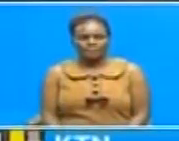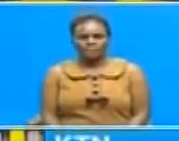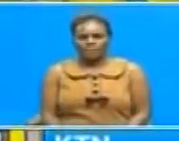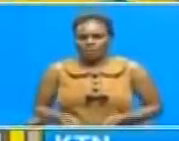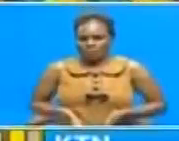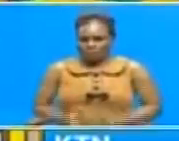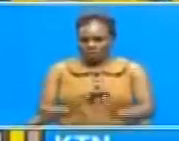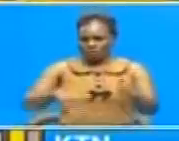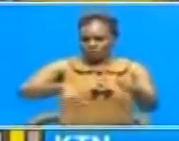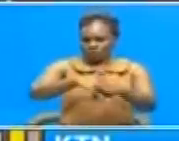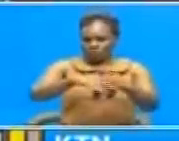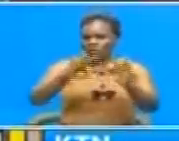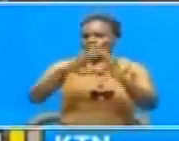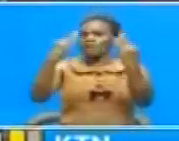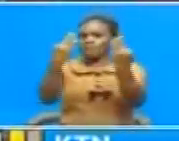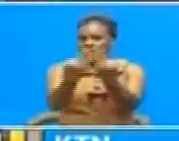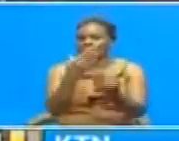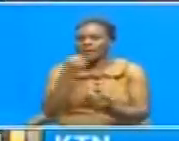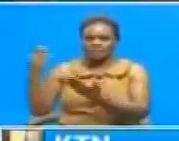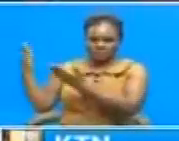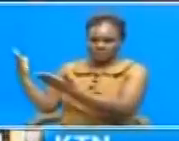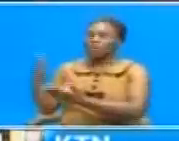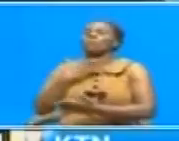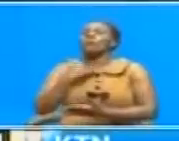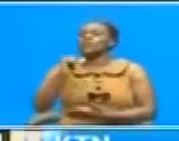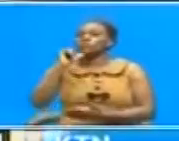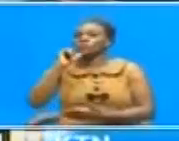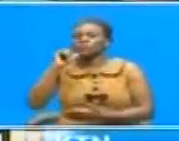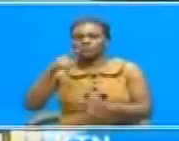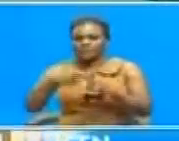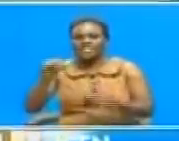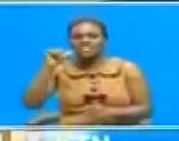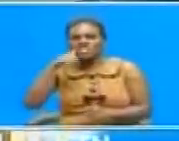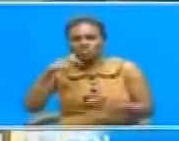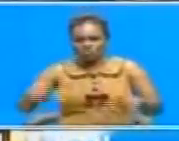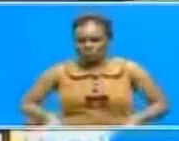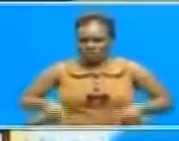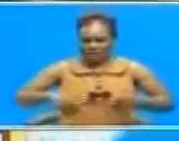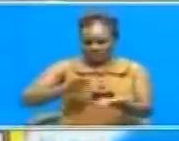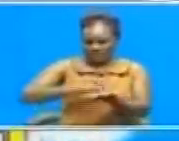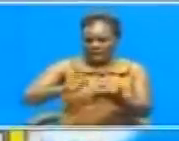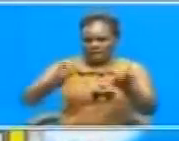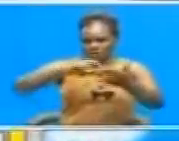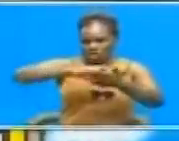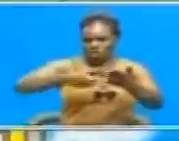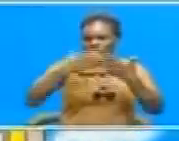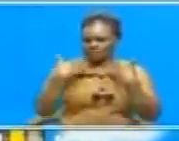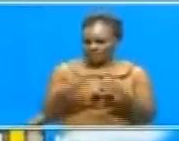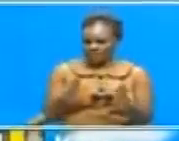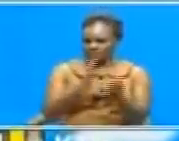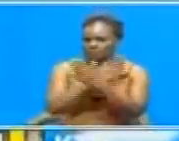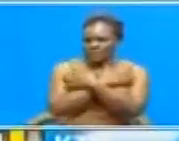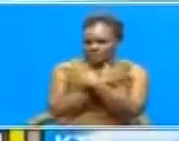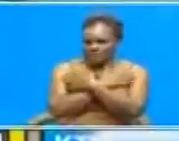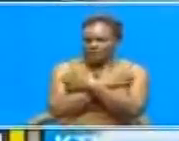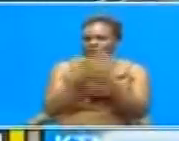Born in a footballing family, David Silisi is ready to start a new life in India, where he has signed a contract with an Indian pro kabaddi outfit, the Patna